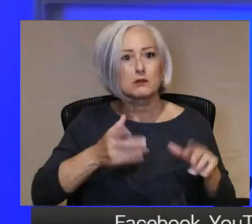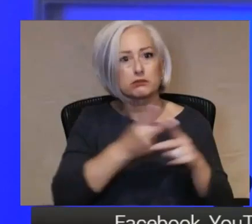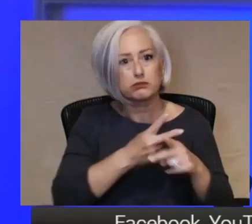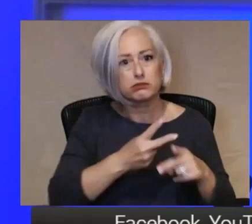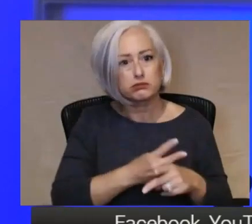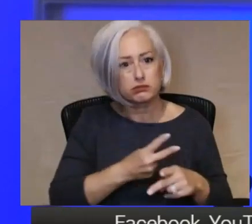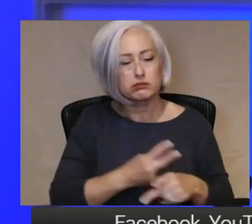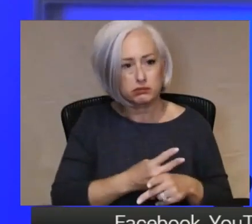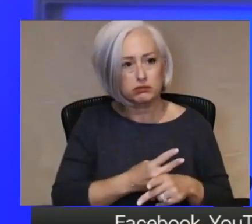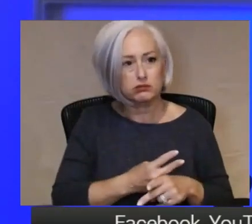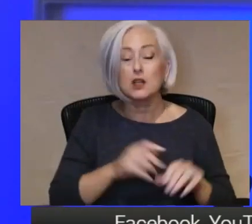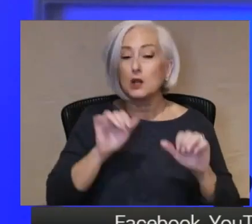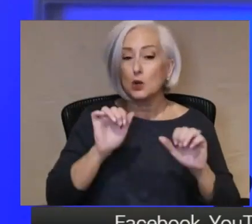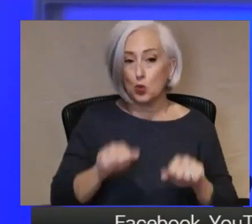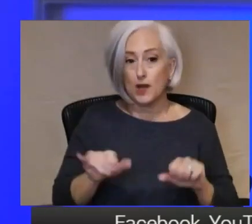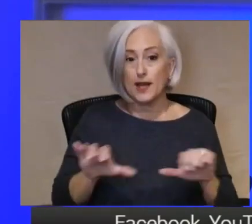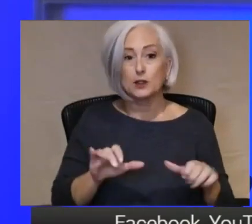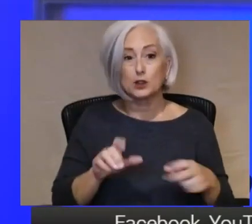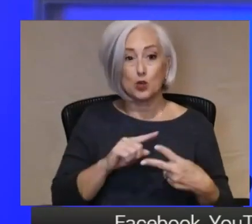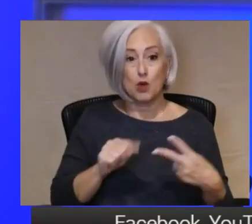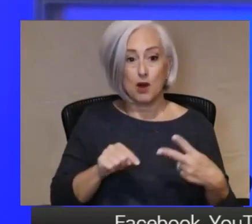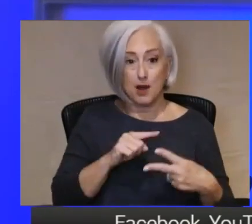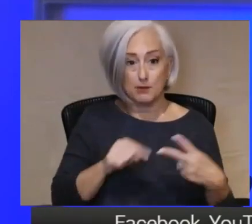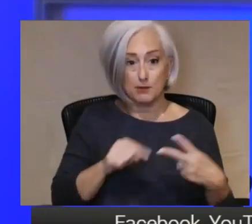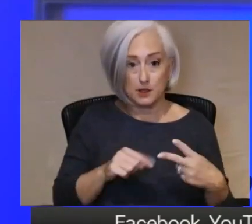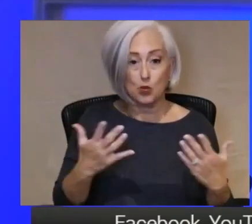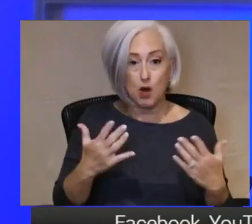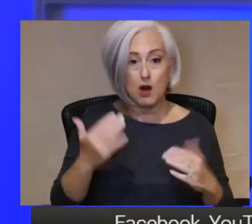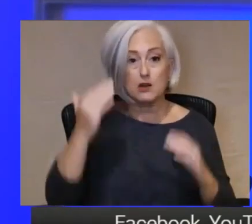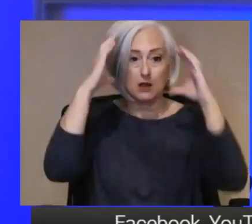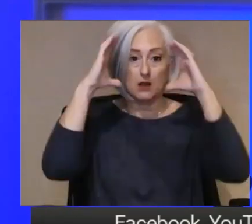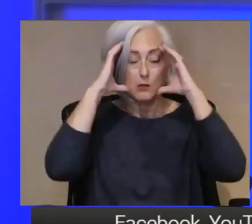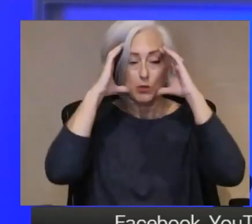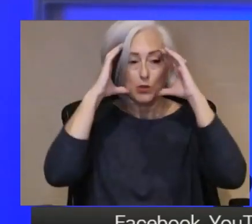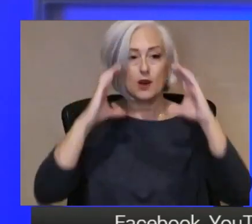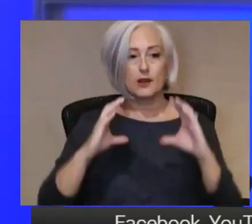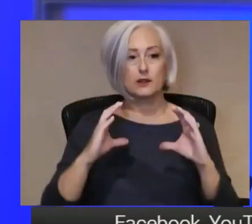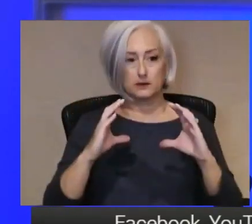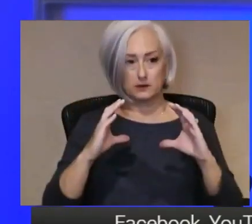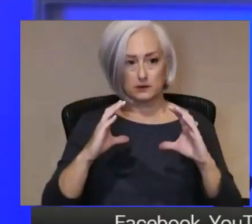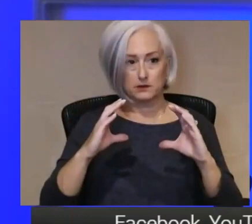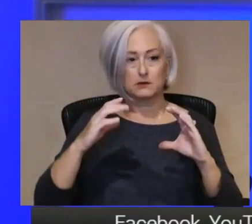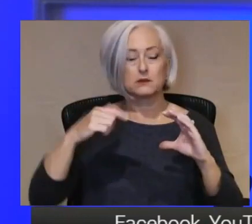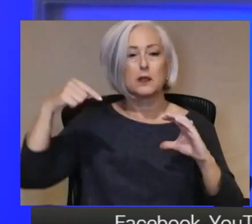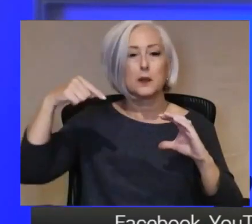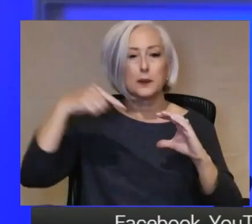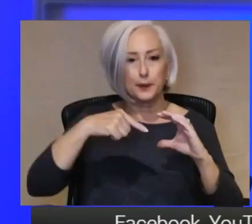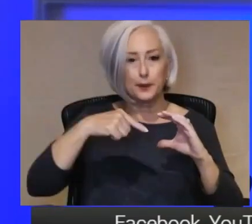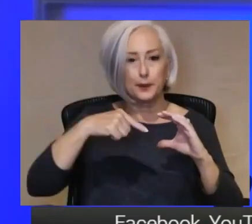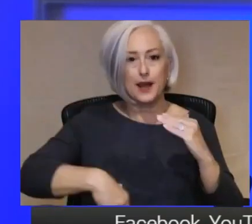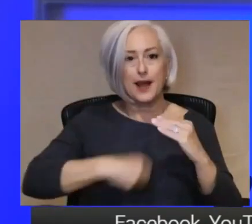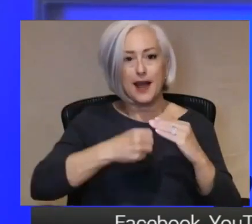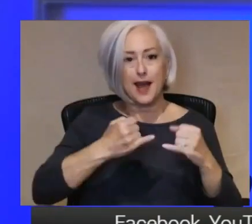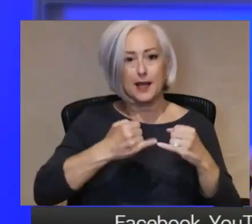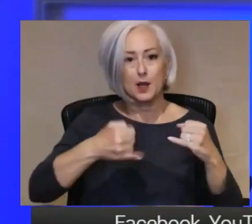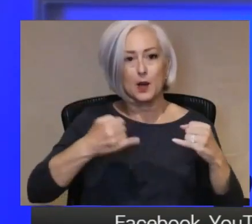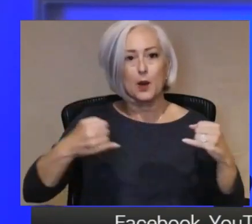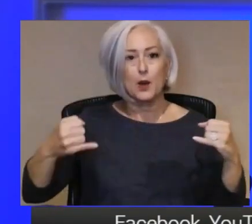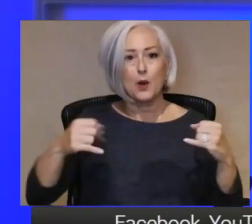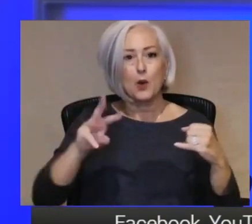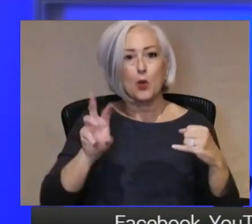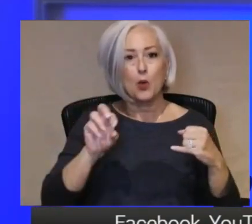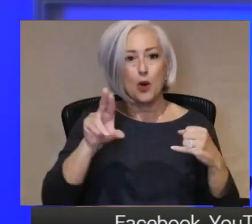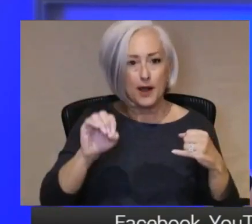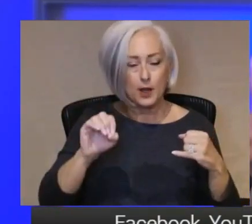which was described earlier in the segment, where we place a wire, implant the wire into the brain and use electrical stimulation, and you have